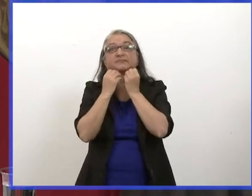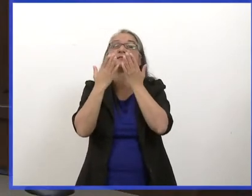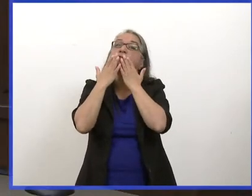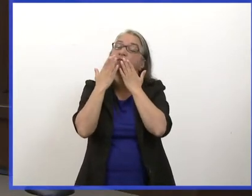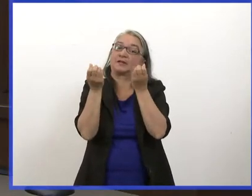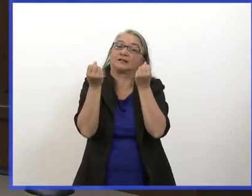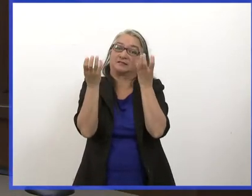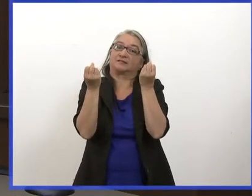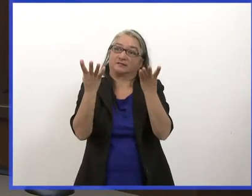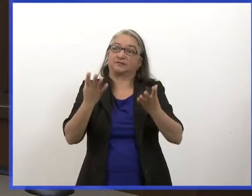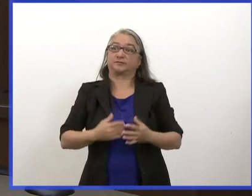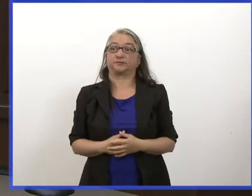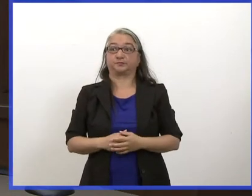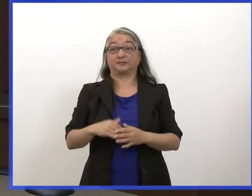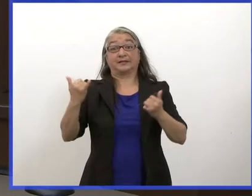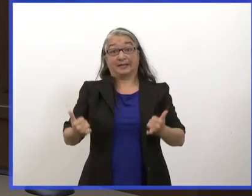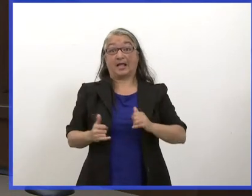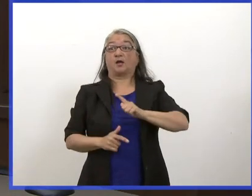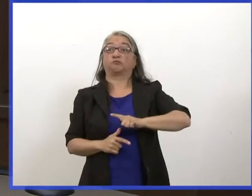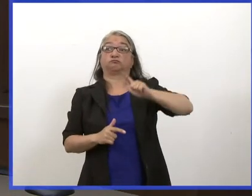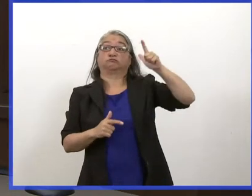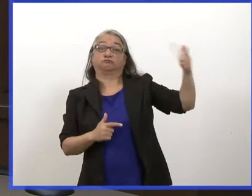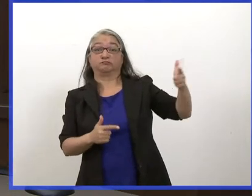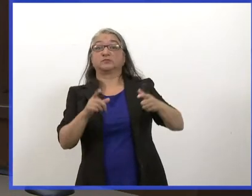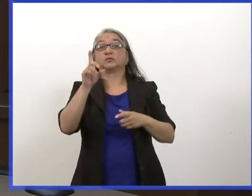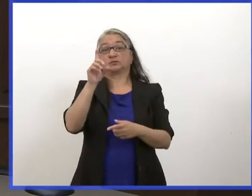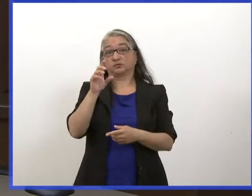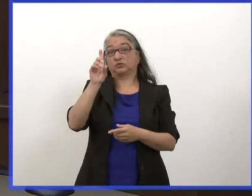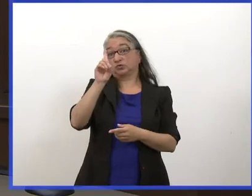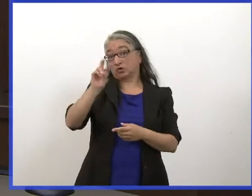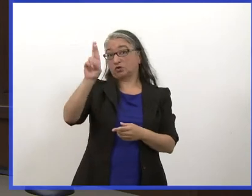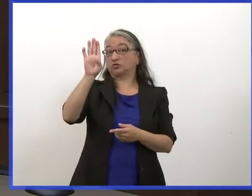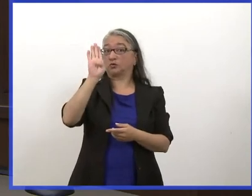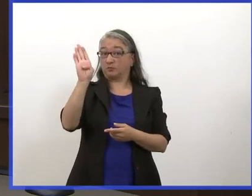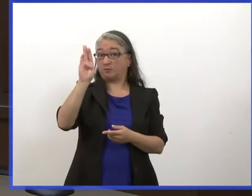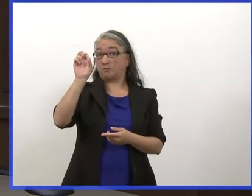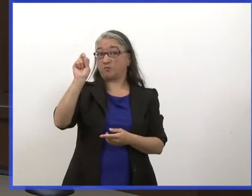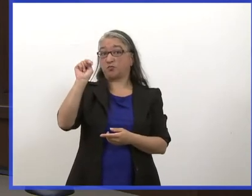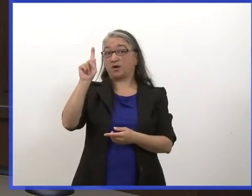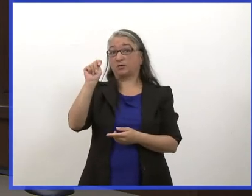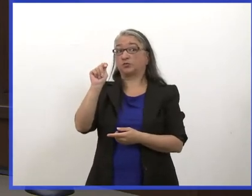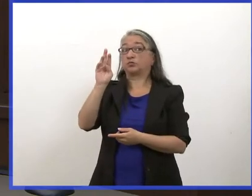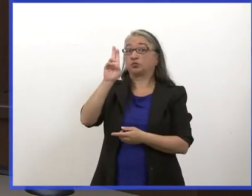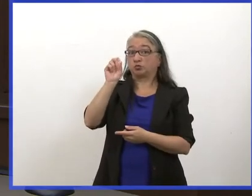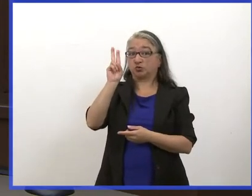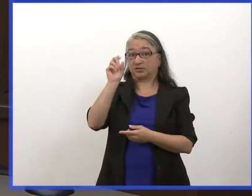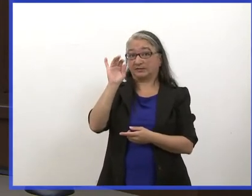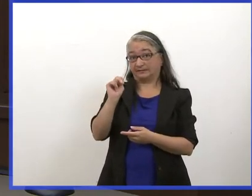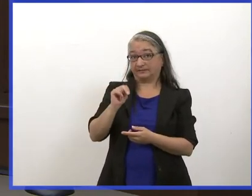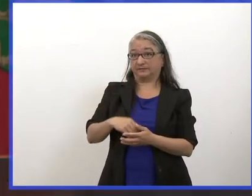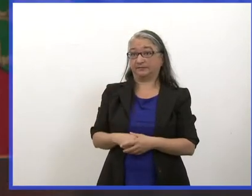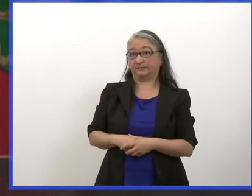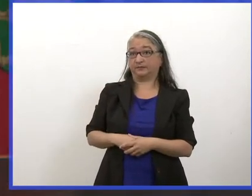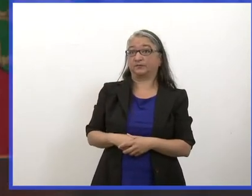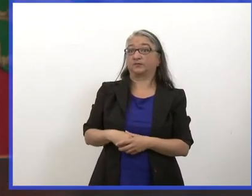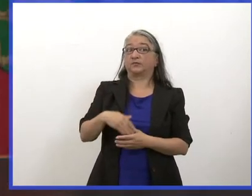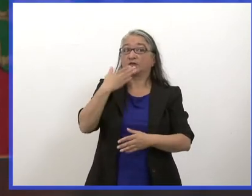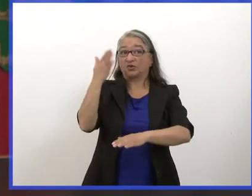Brent now for further details. Well, thank you, Premier. Good afternoon. I'm Brent Roussin, Manitoba's Chief Provincial Public Health